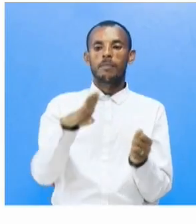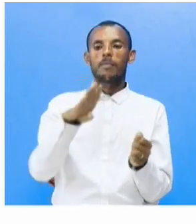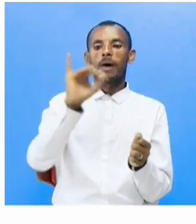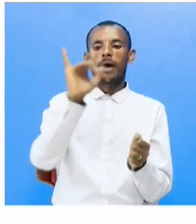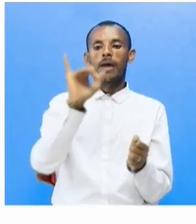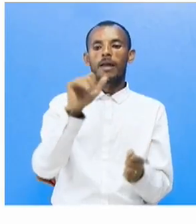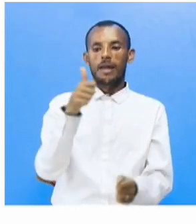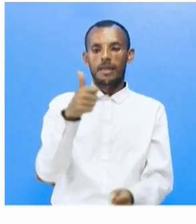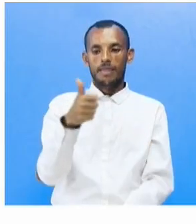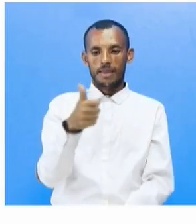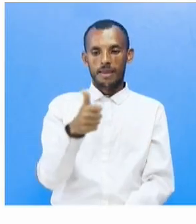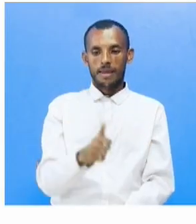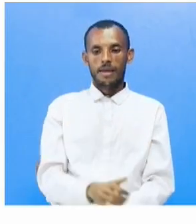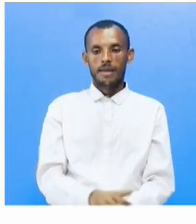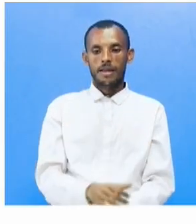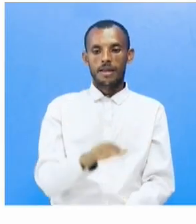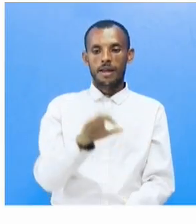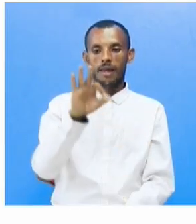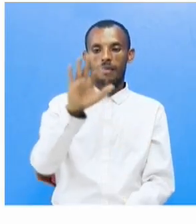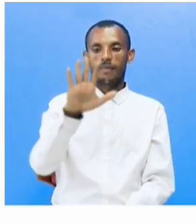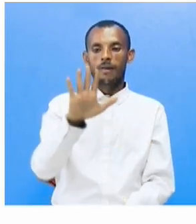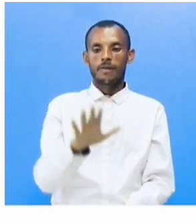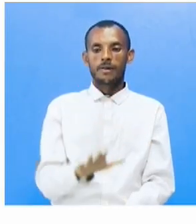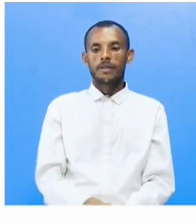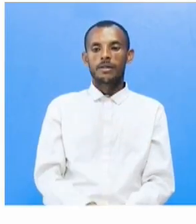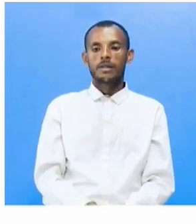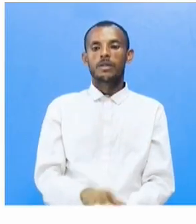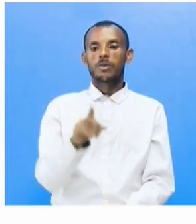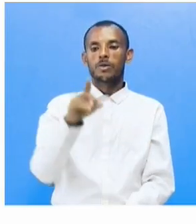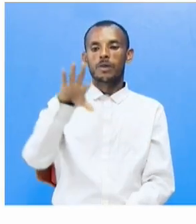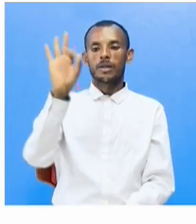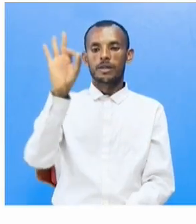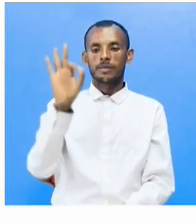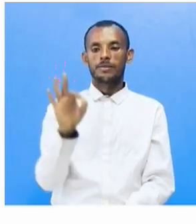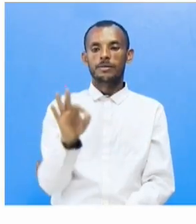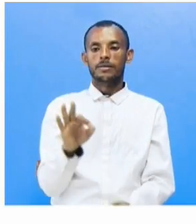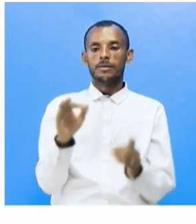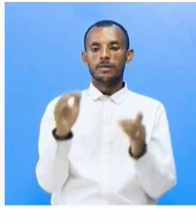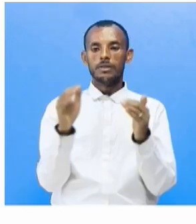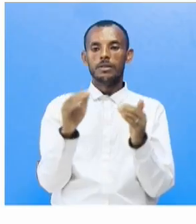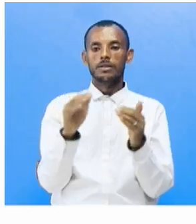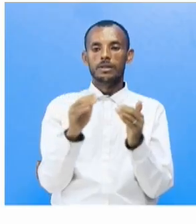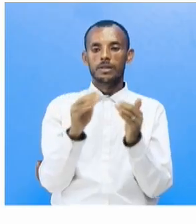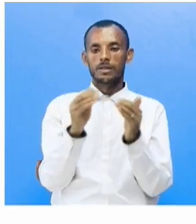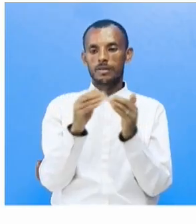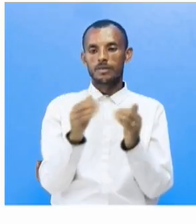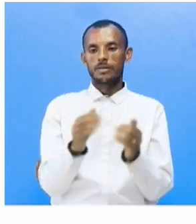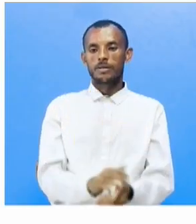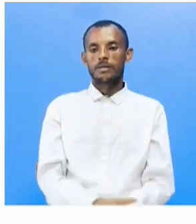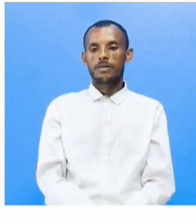by 95. Finally, you have this one.